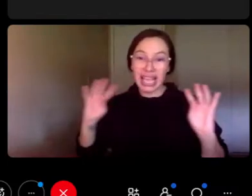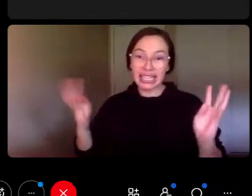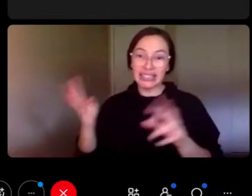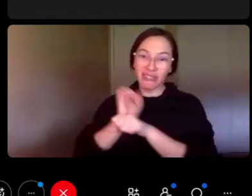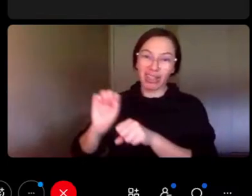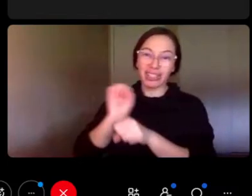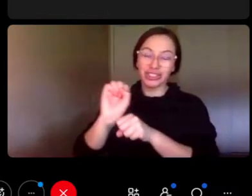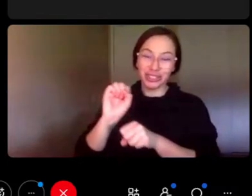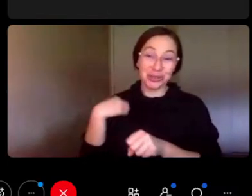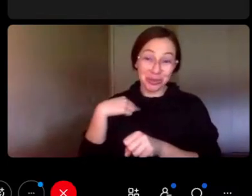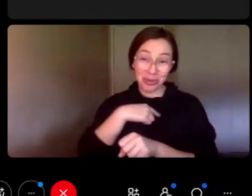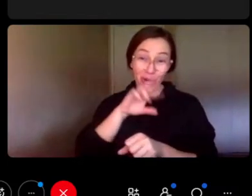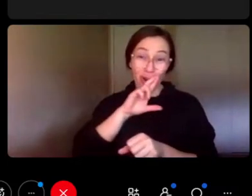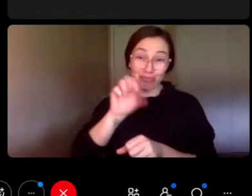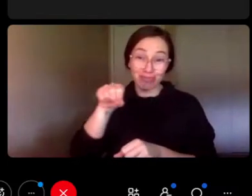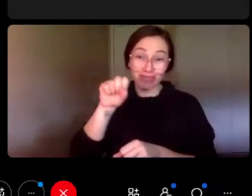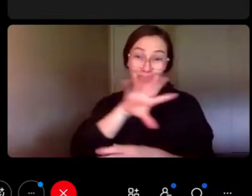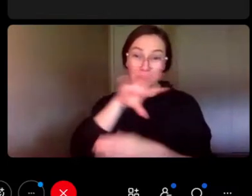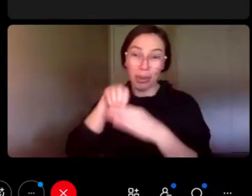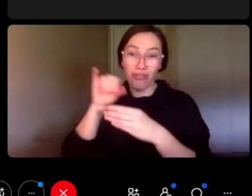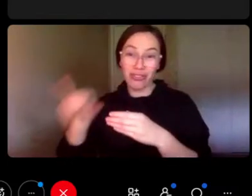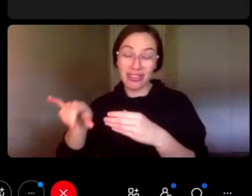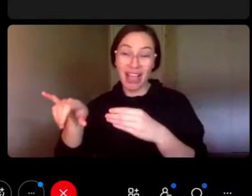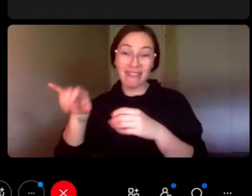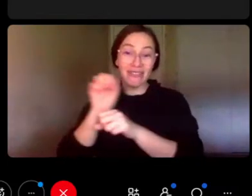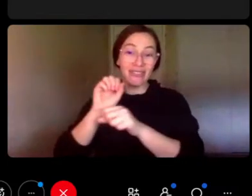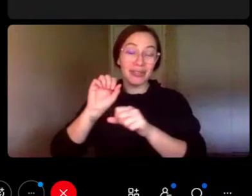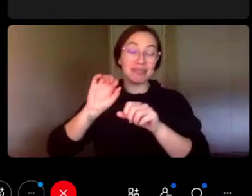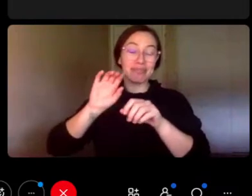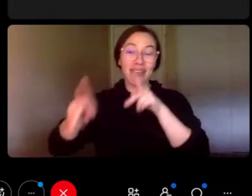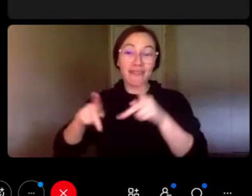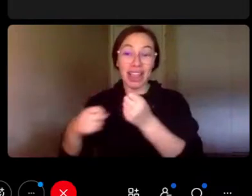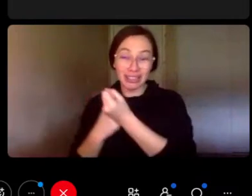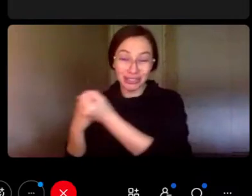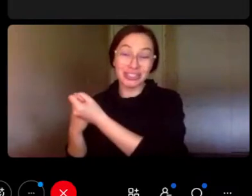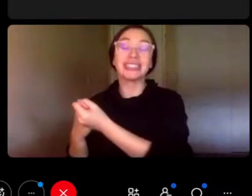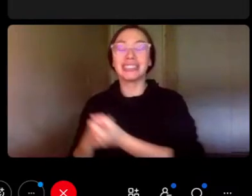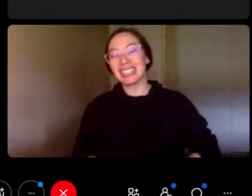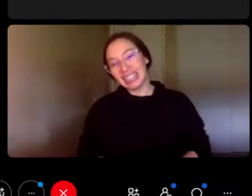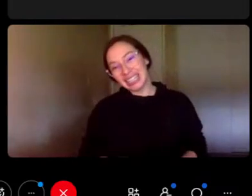And we're part of that village. You know, sometimes we